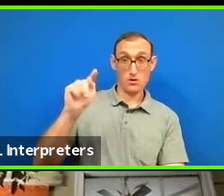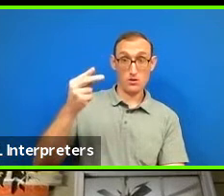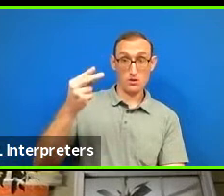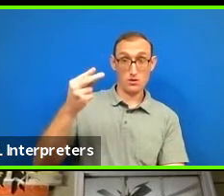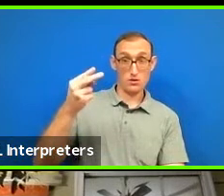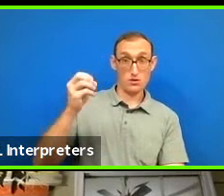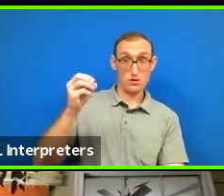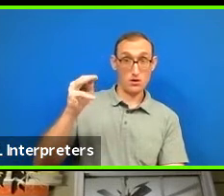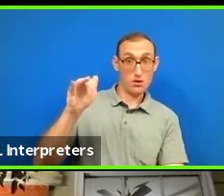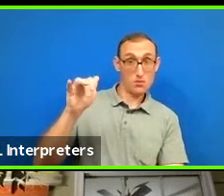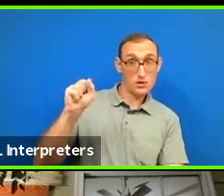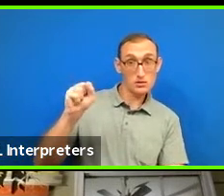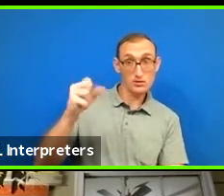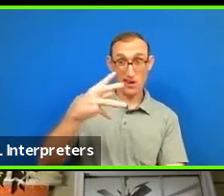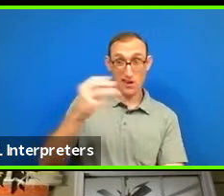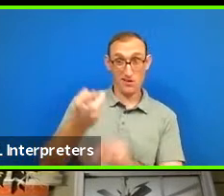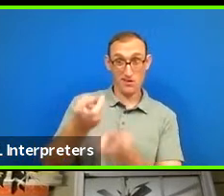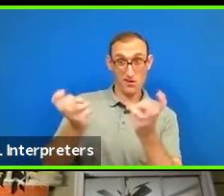and Cabinet?